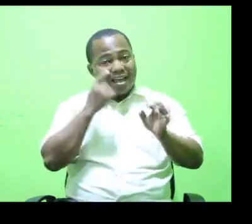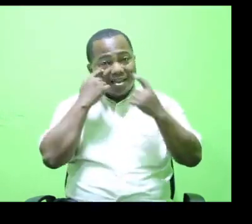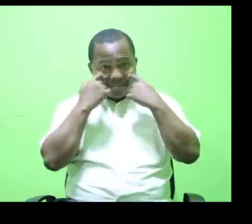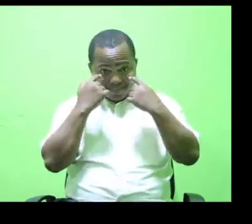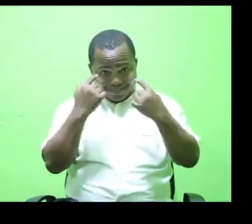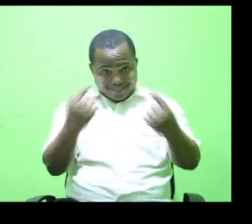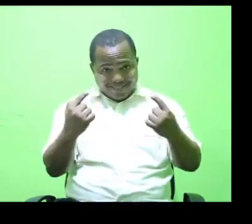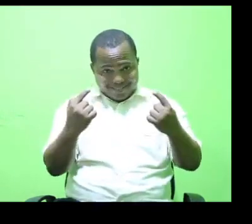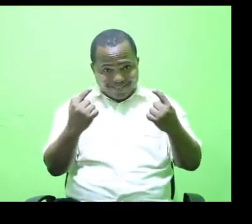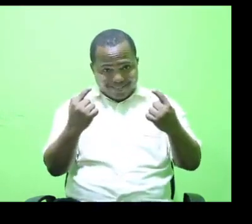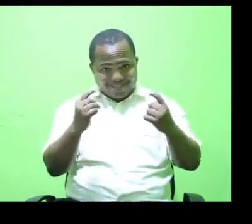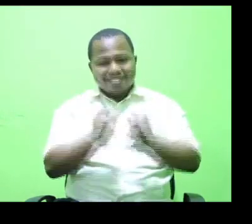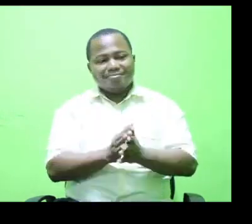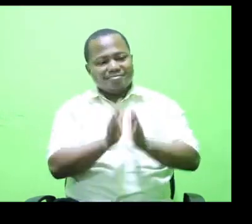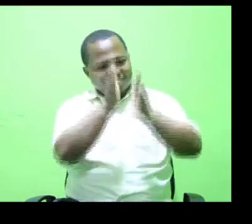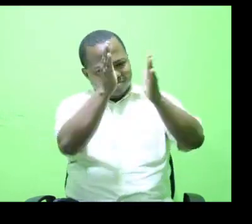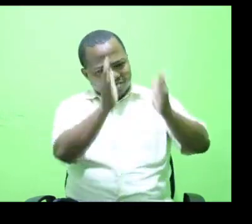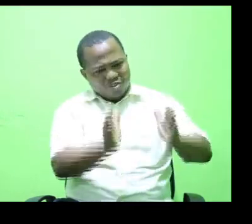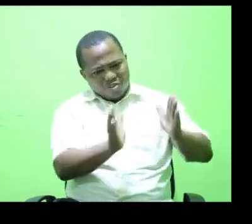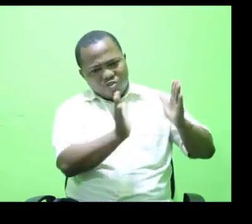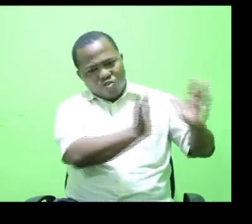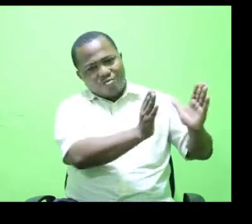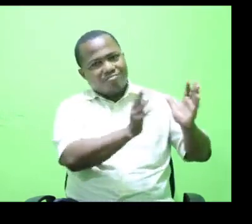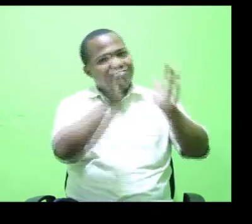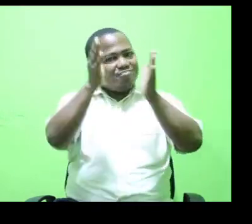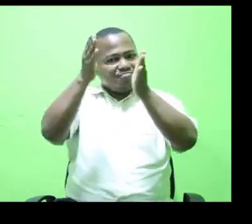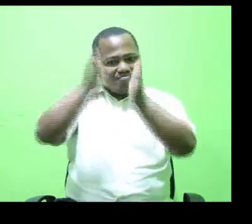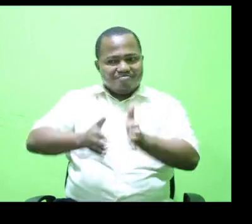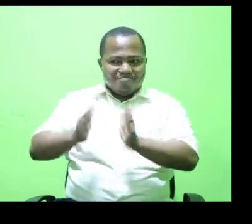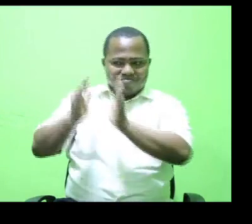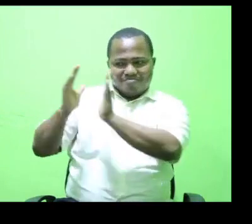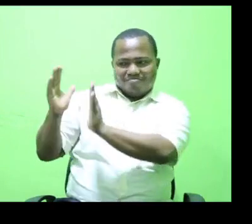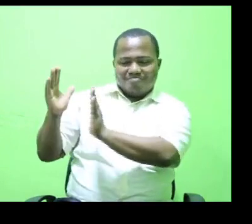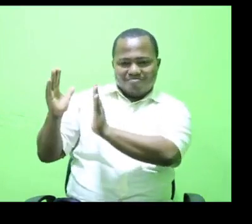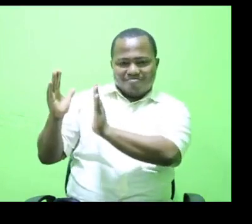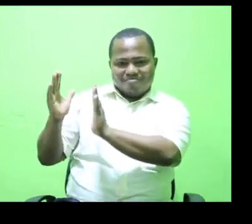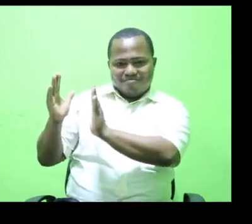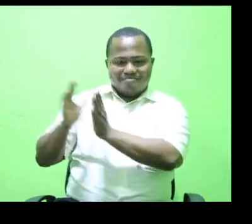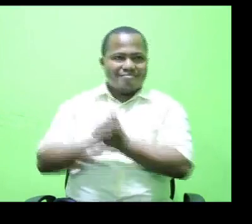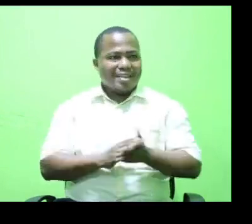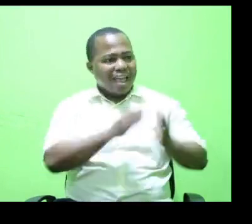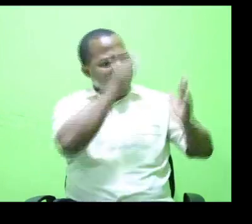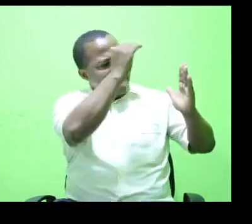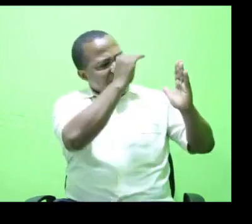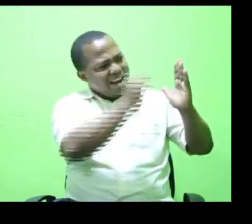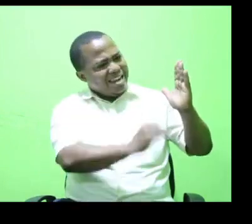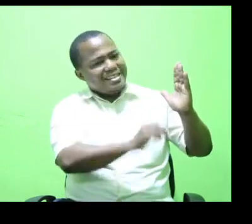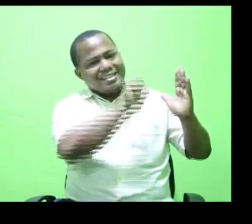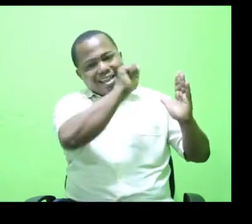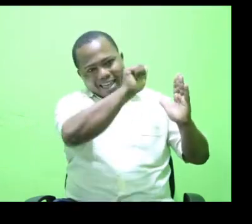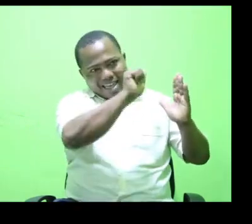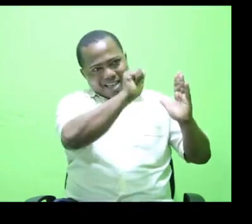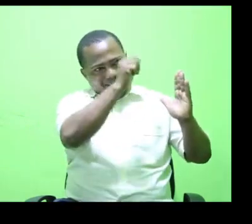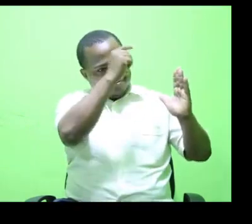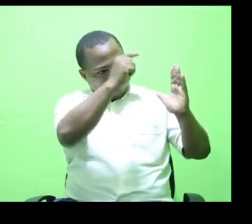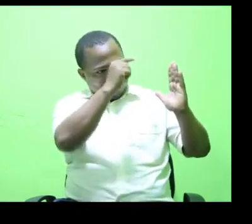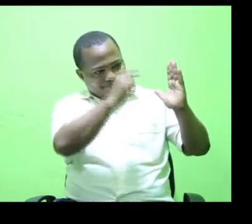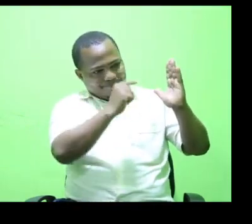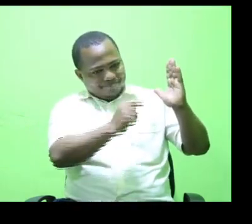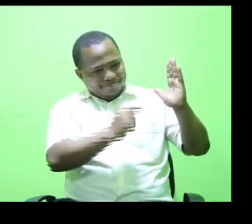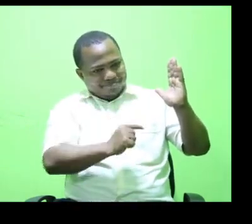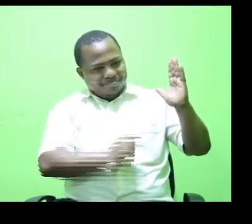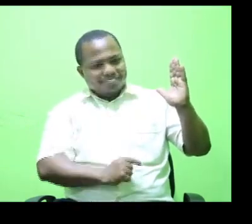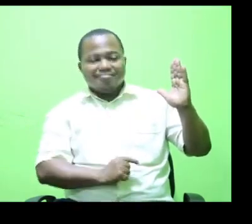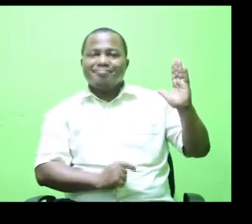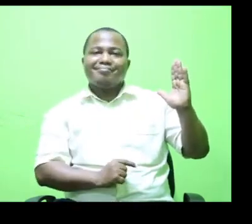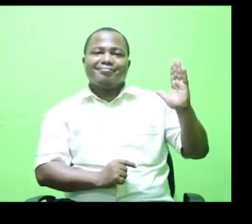Here you see, we have a matching item question. We have